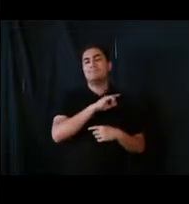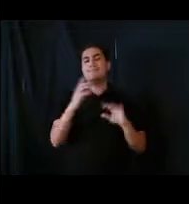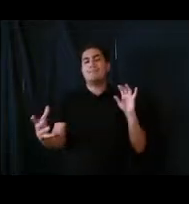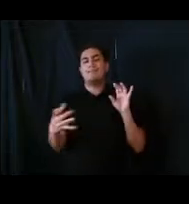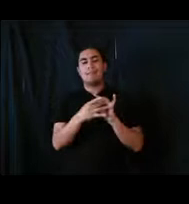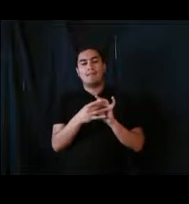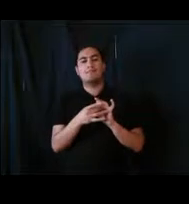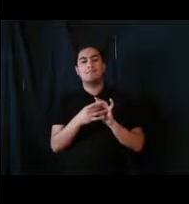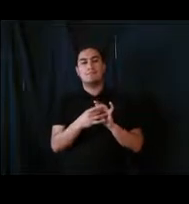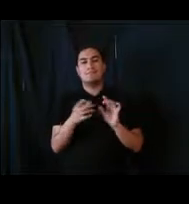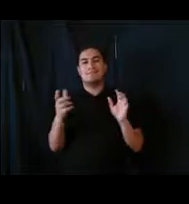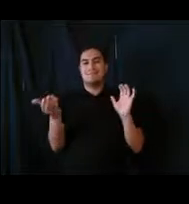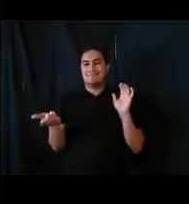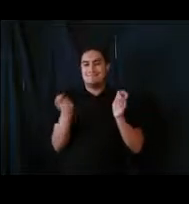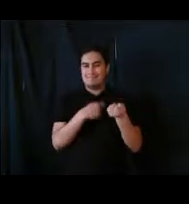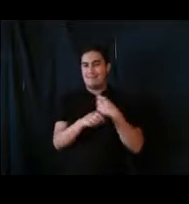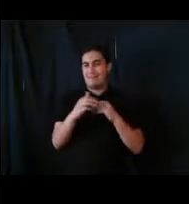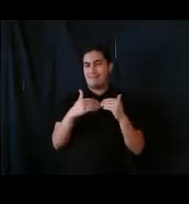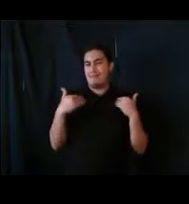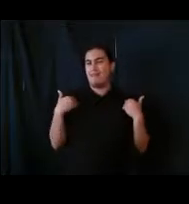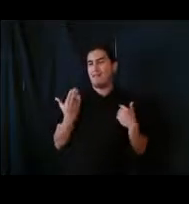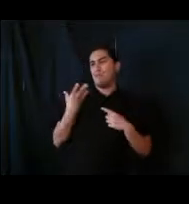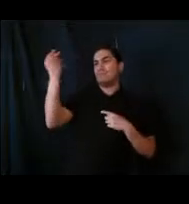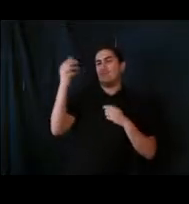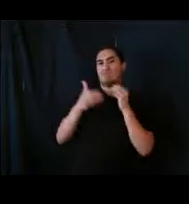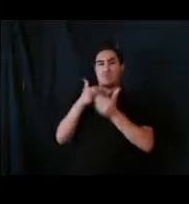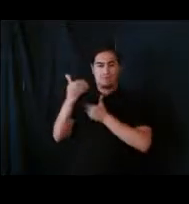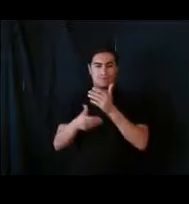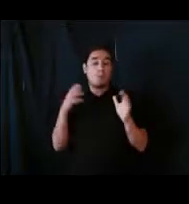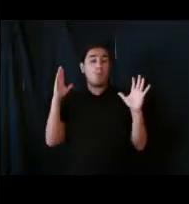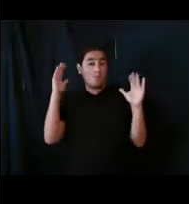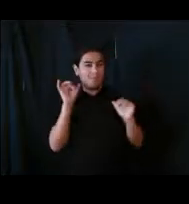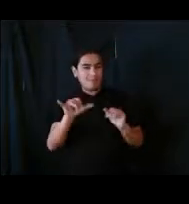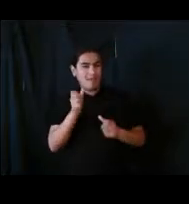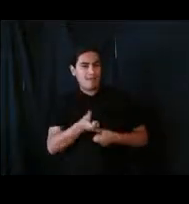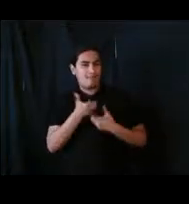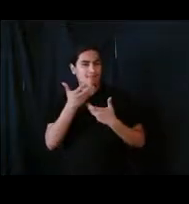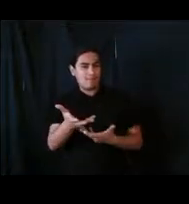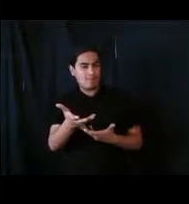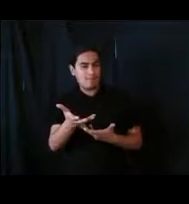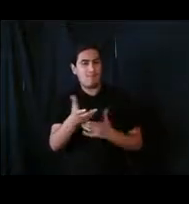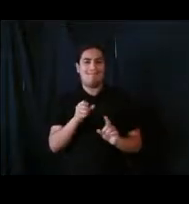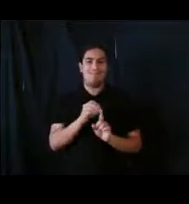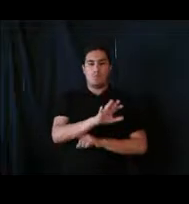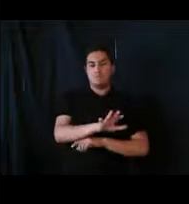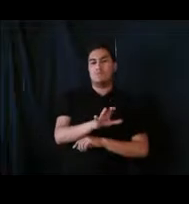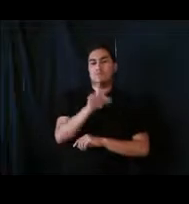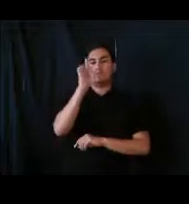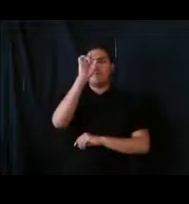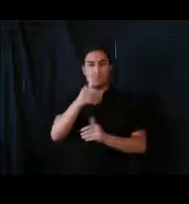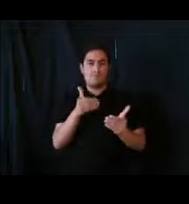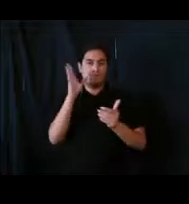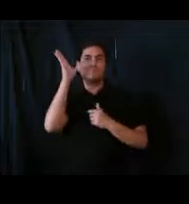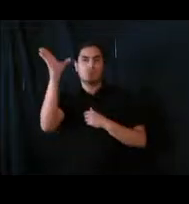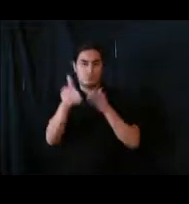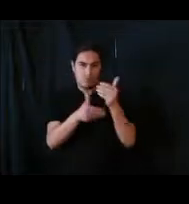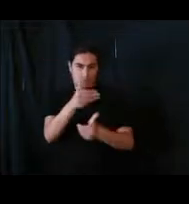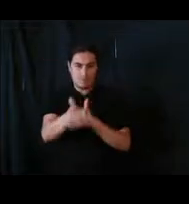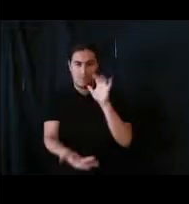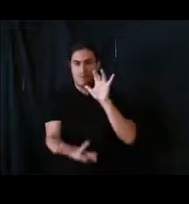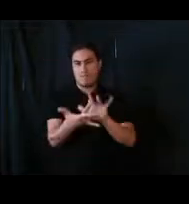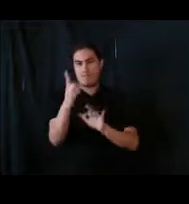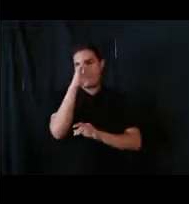process and that can hopefully inform future processes and provide information and background and context for